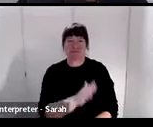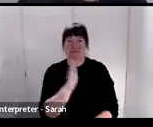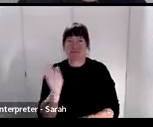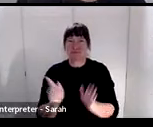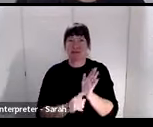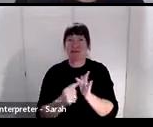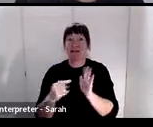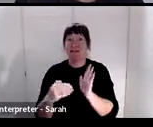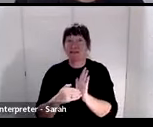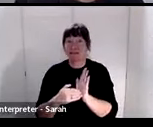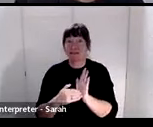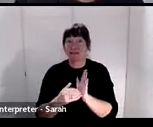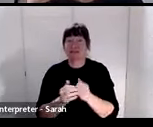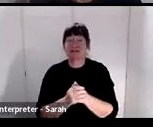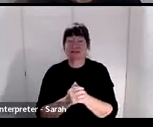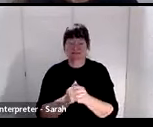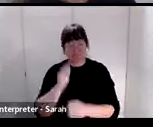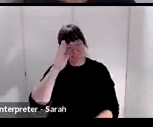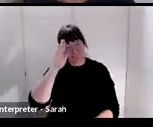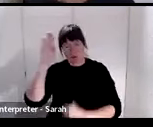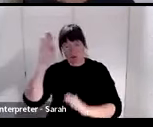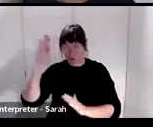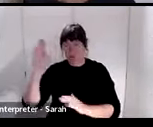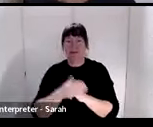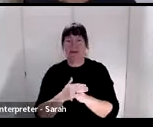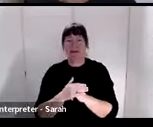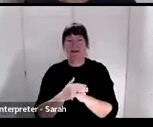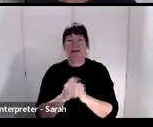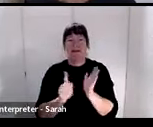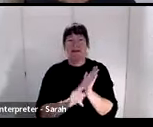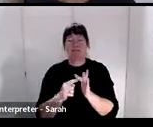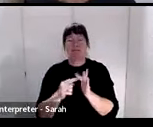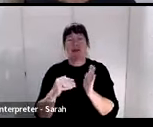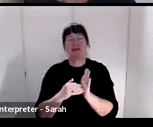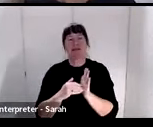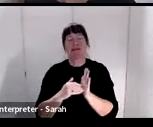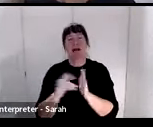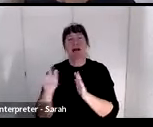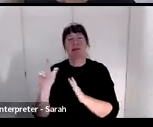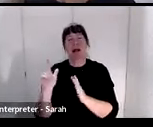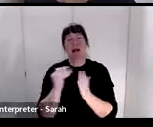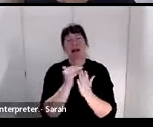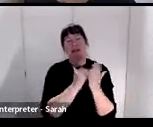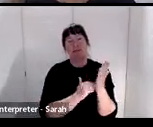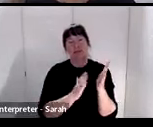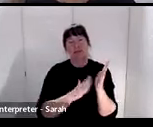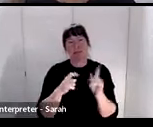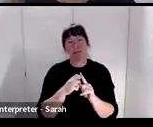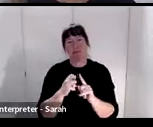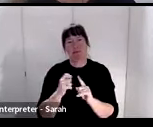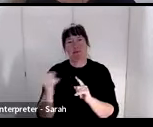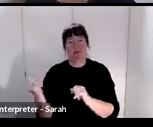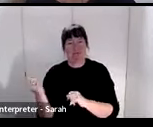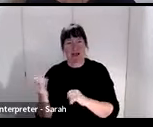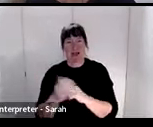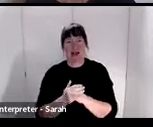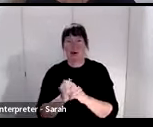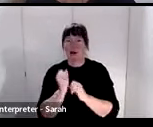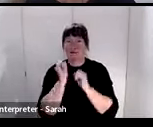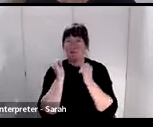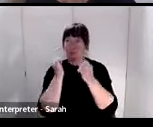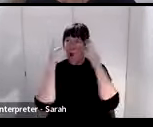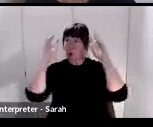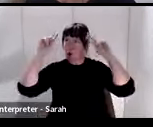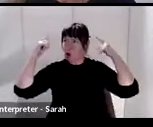Liz. Kia ora koutou. I'm Liz Craig, Labour List MP based in Invercargill. I've got blonde curly hair and I've